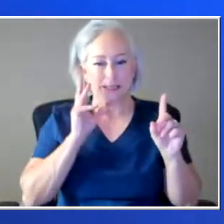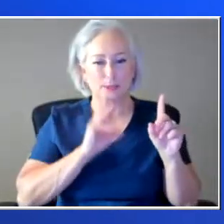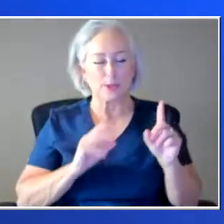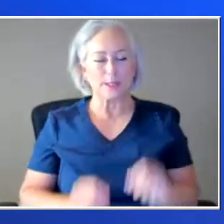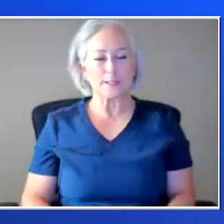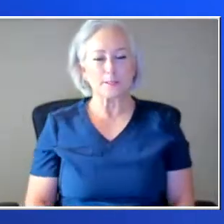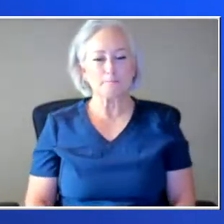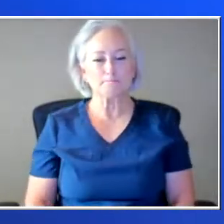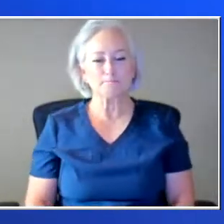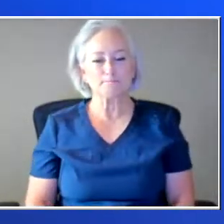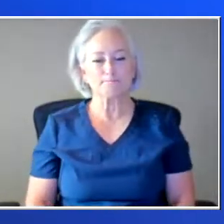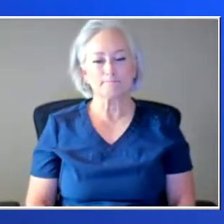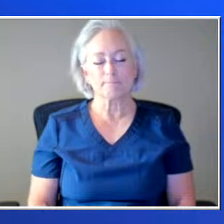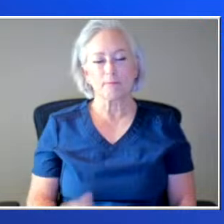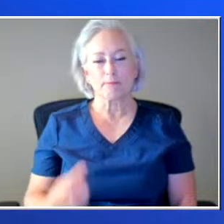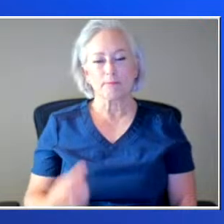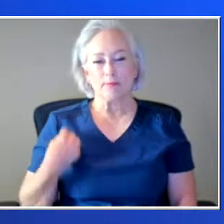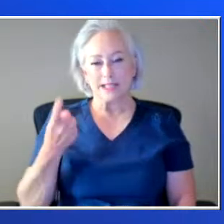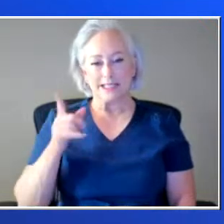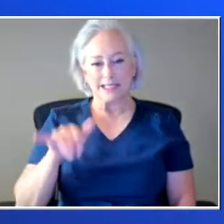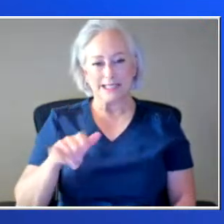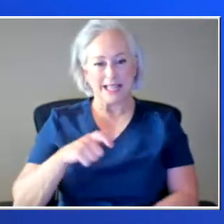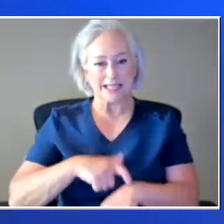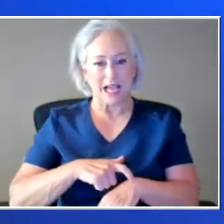I haven't had chemo.